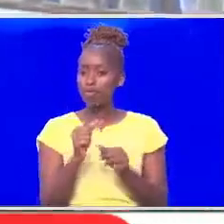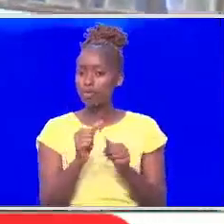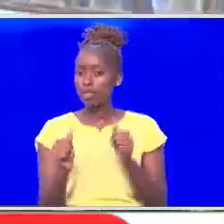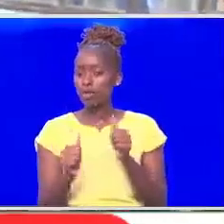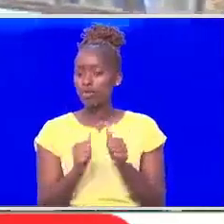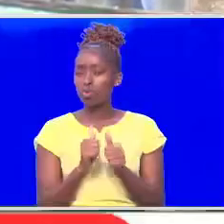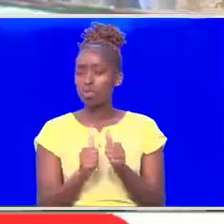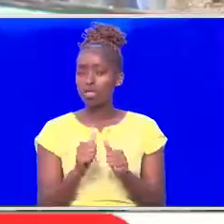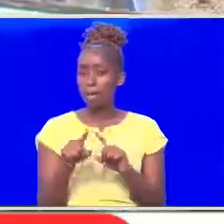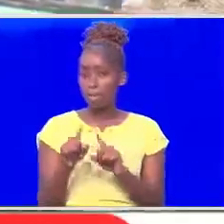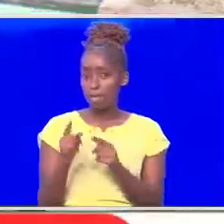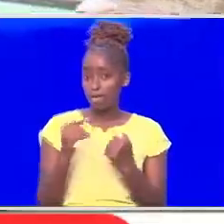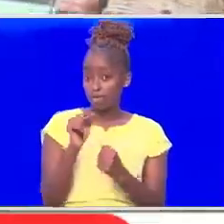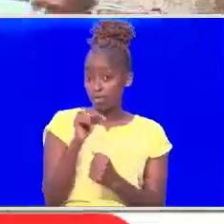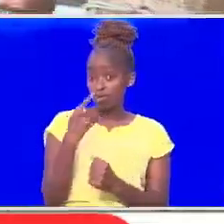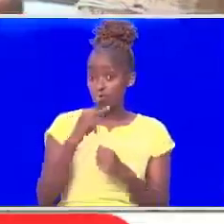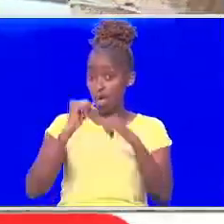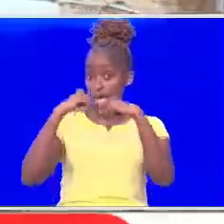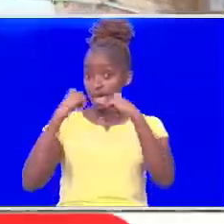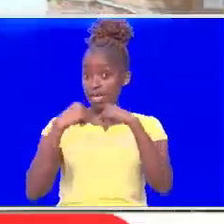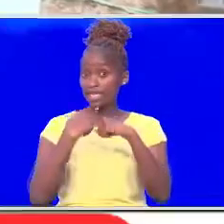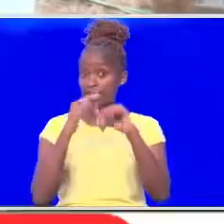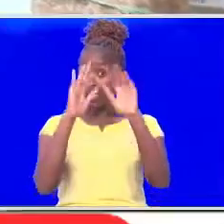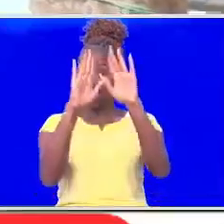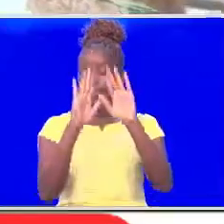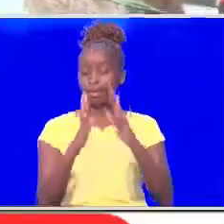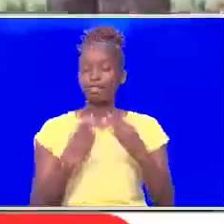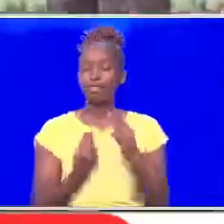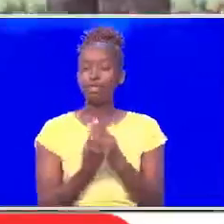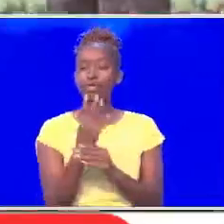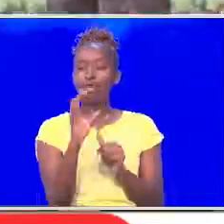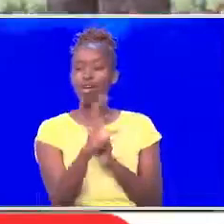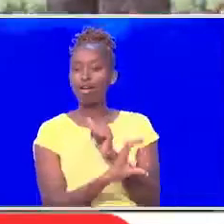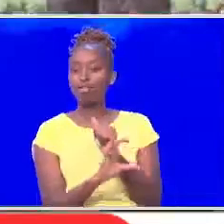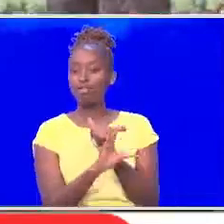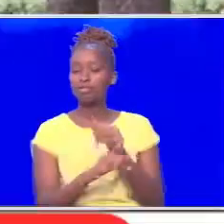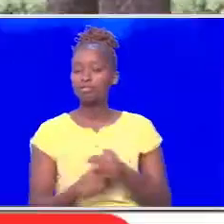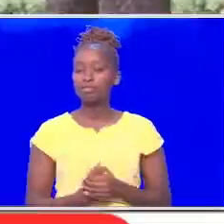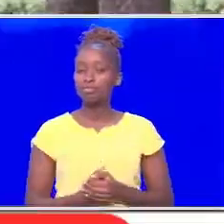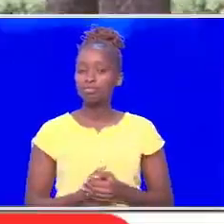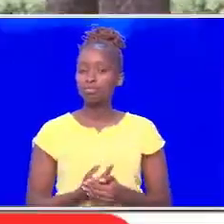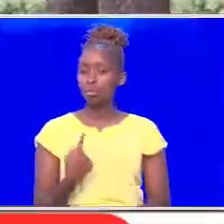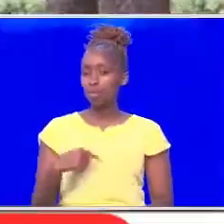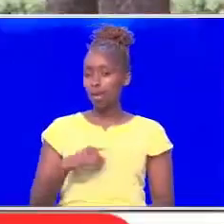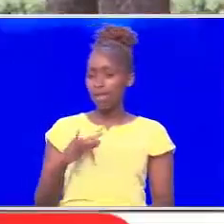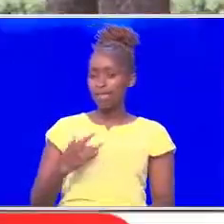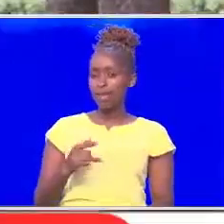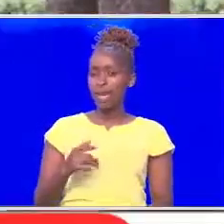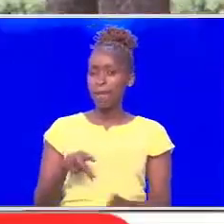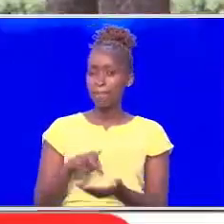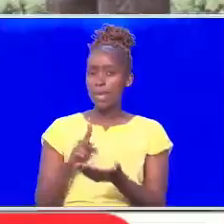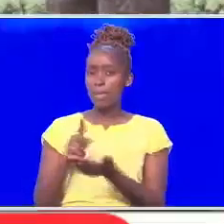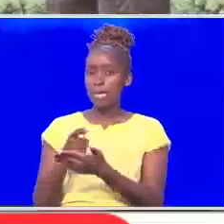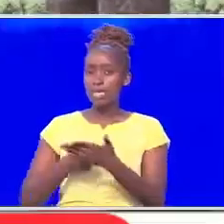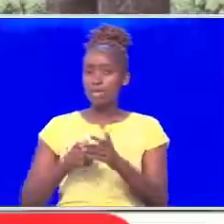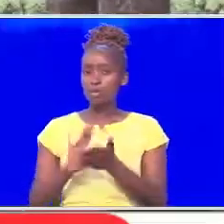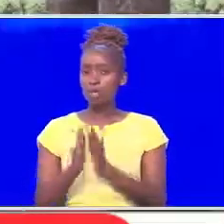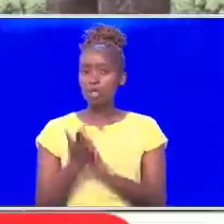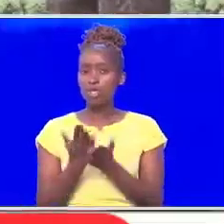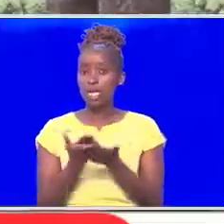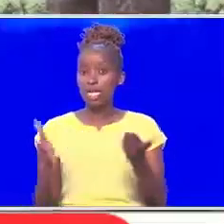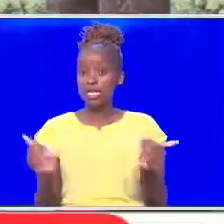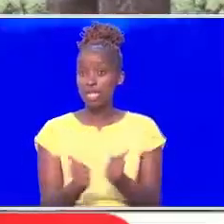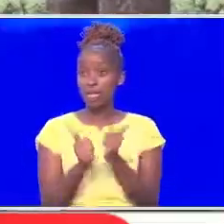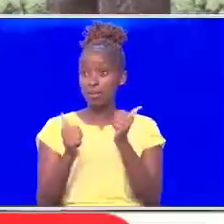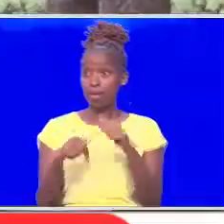those that agreed, saying it is important so as to grow the country. We are just feeling like you're paying taxes without anything on ground.